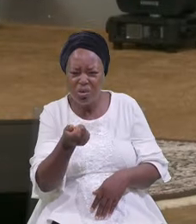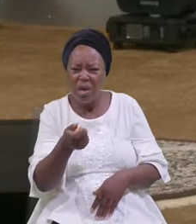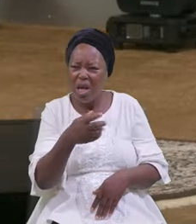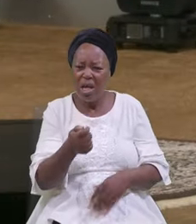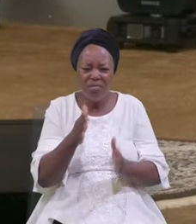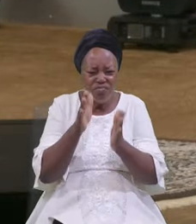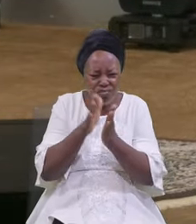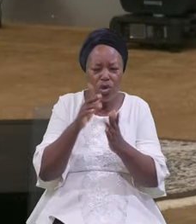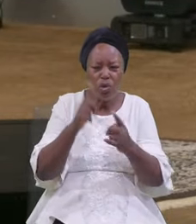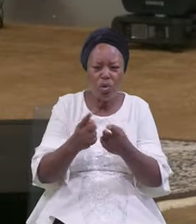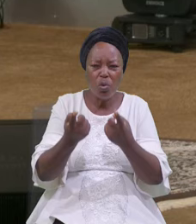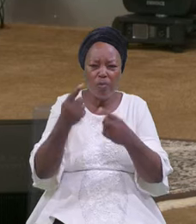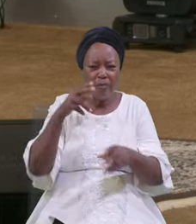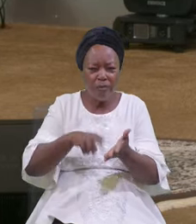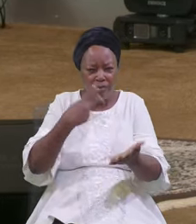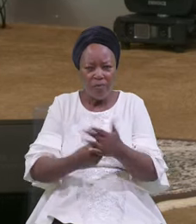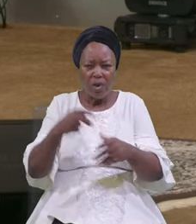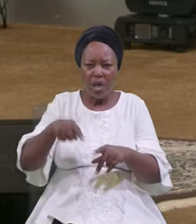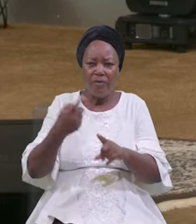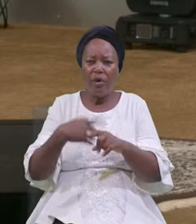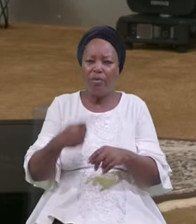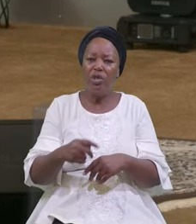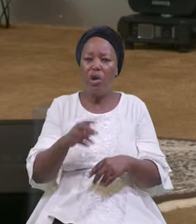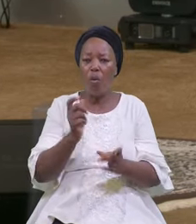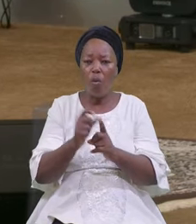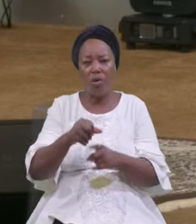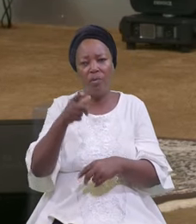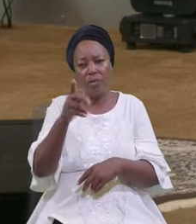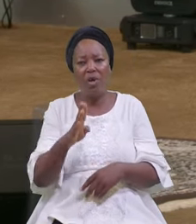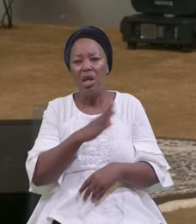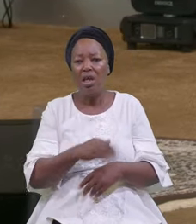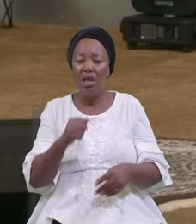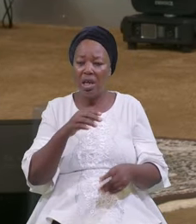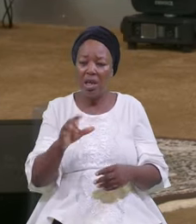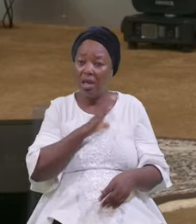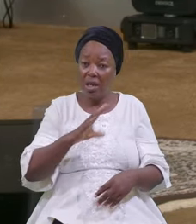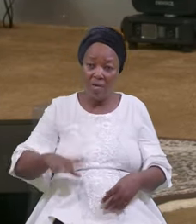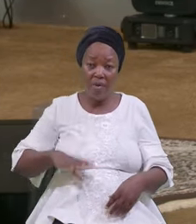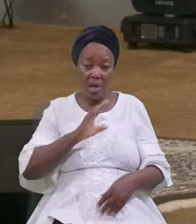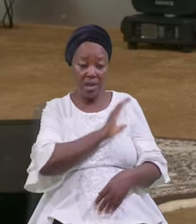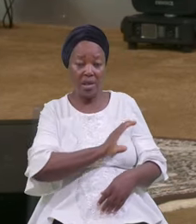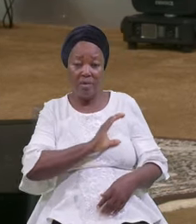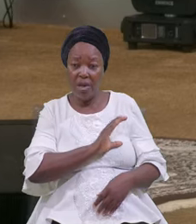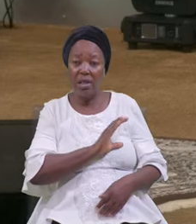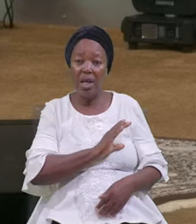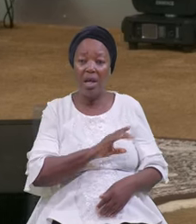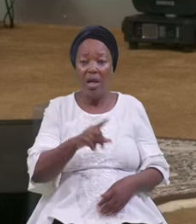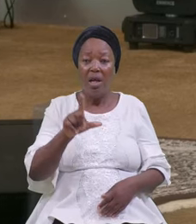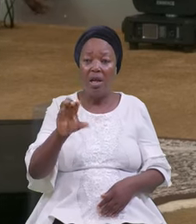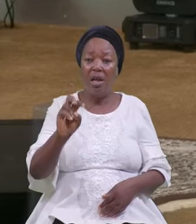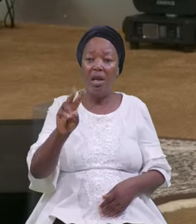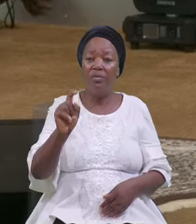fall down from the word of God. A Christ-like Levite will have the word of